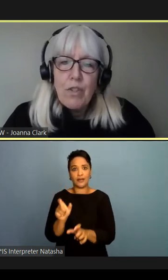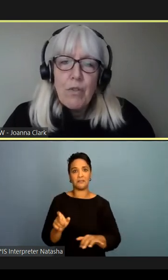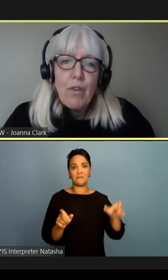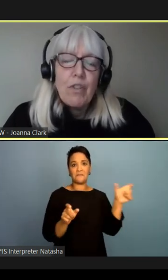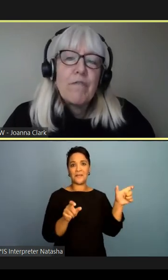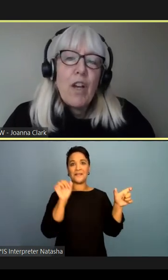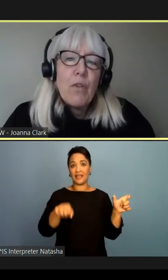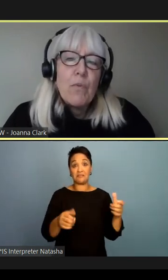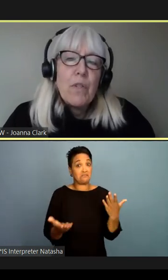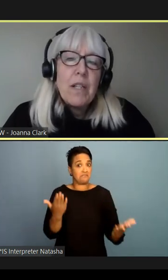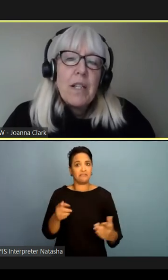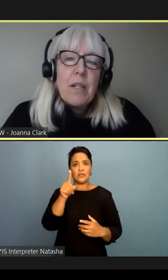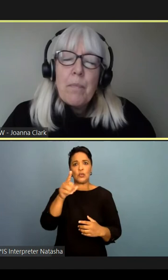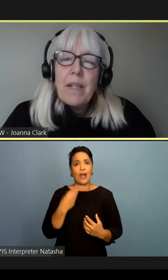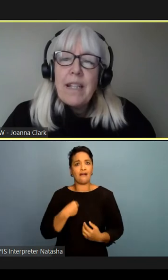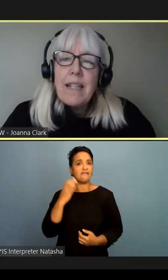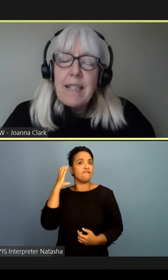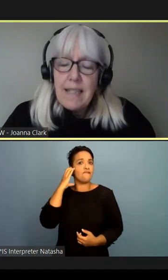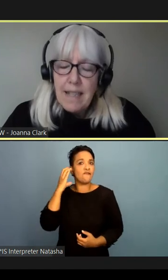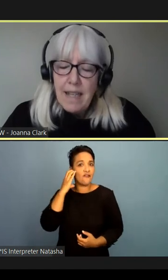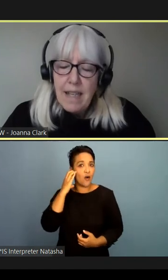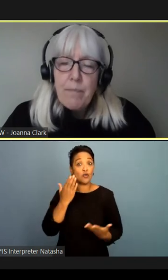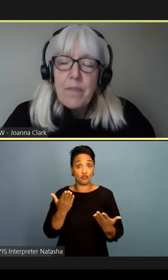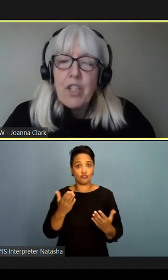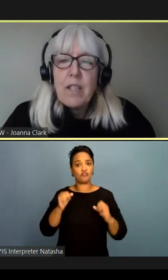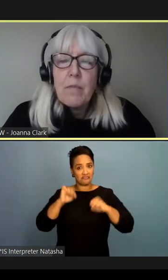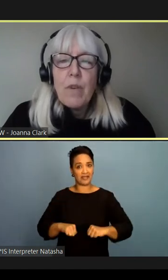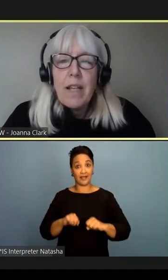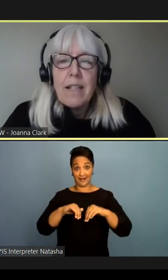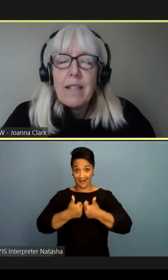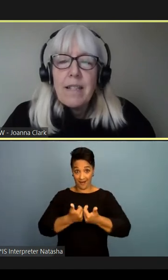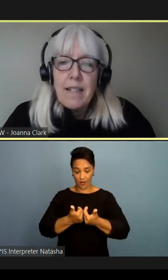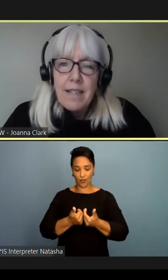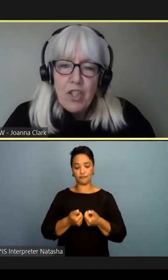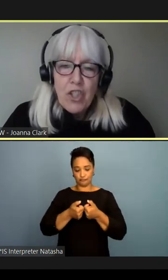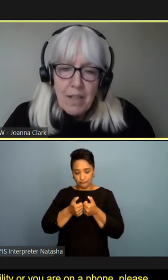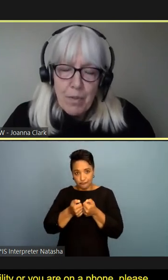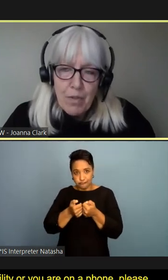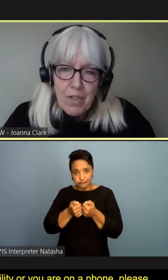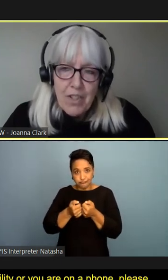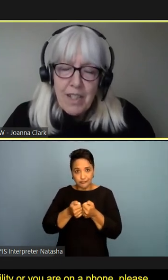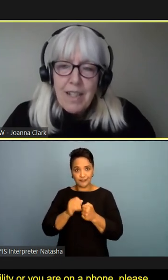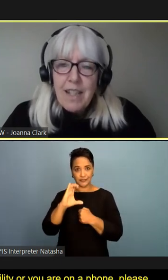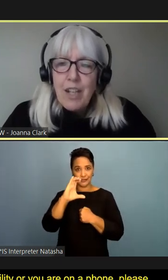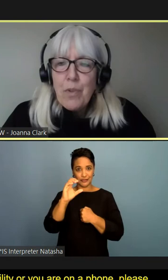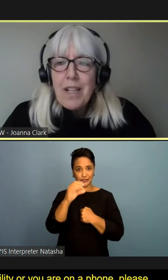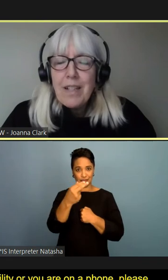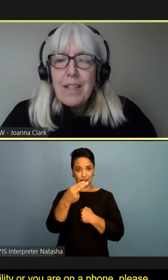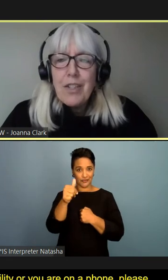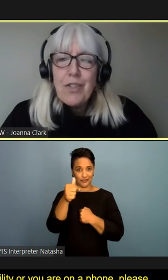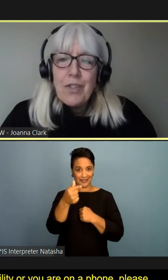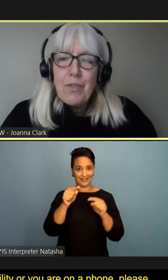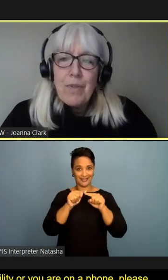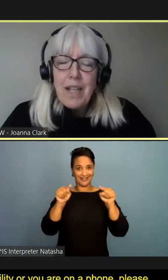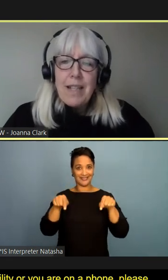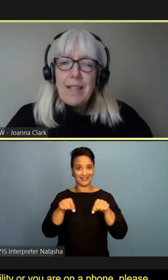or you're on a phone, please just write into the chat box. And what I'd like